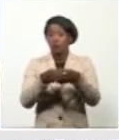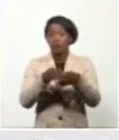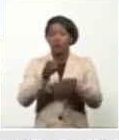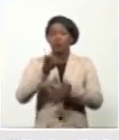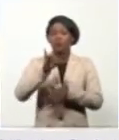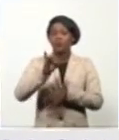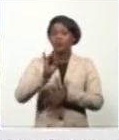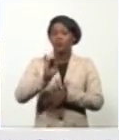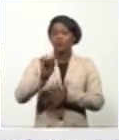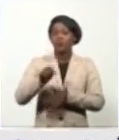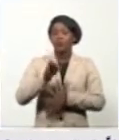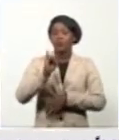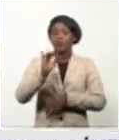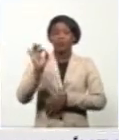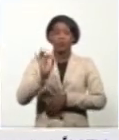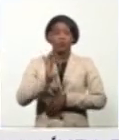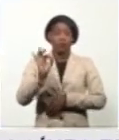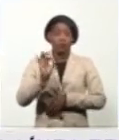of these,